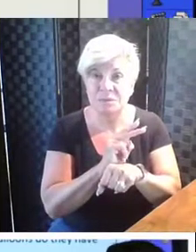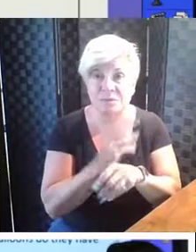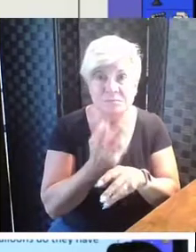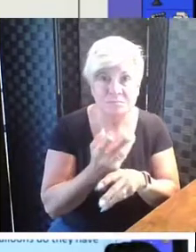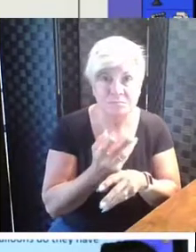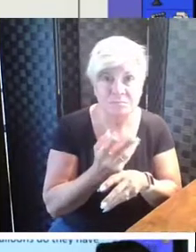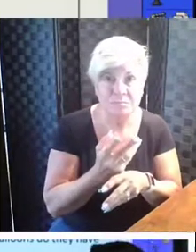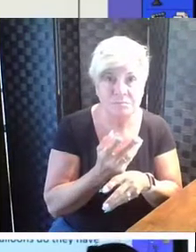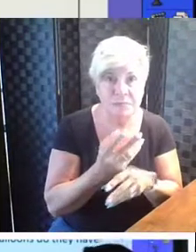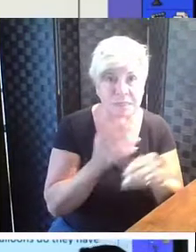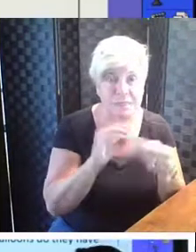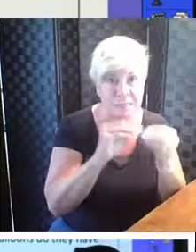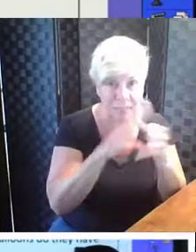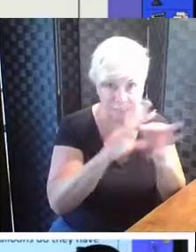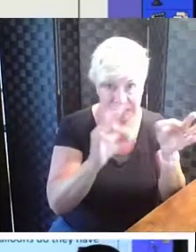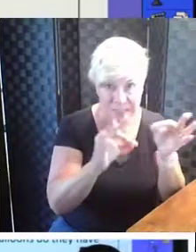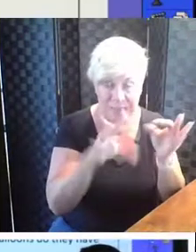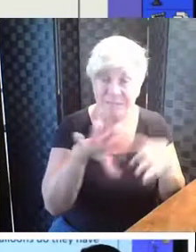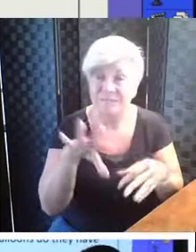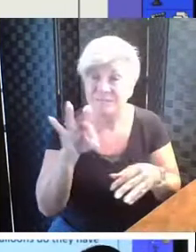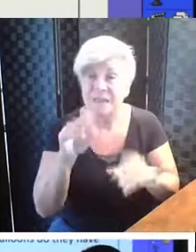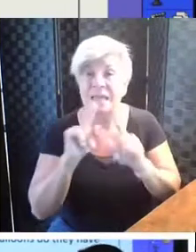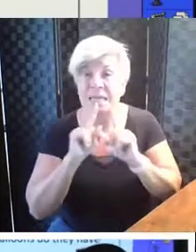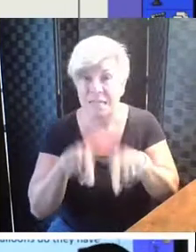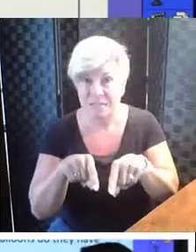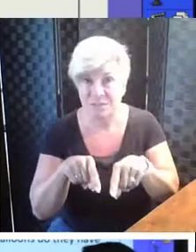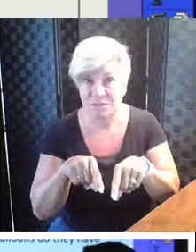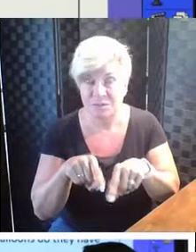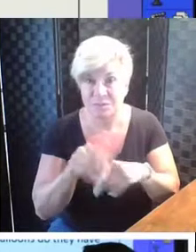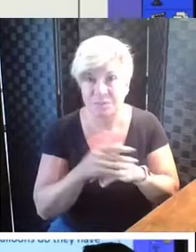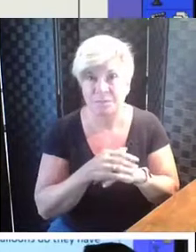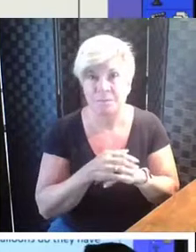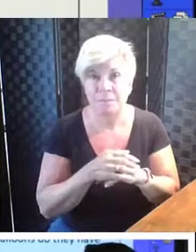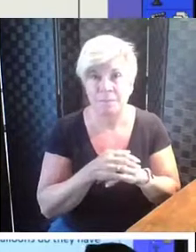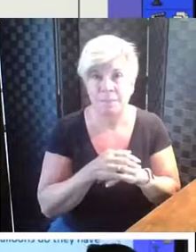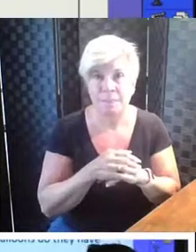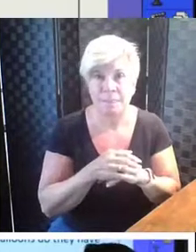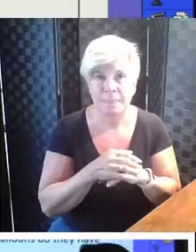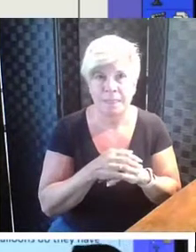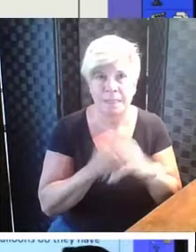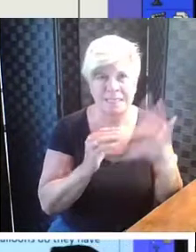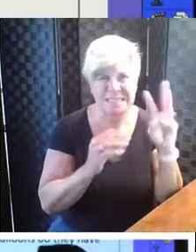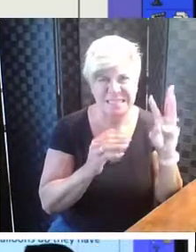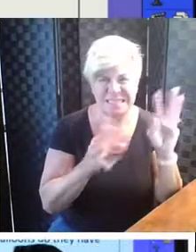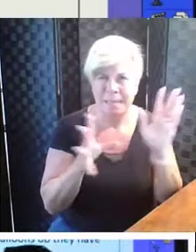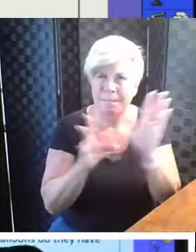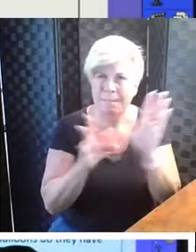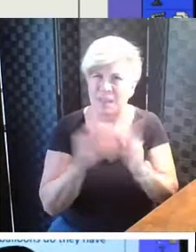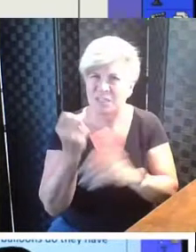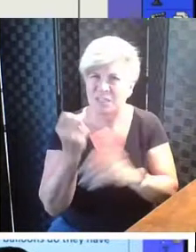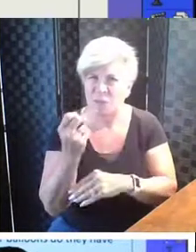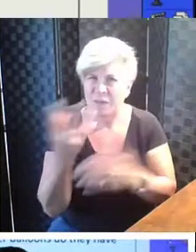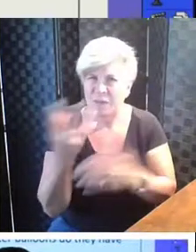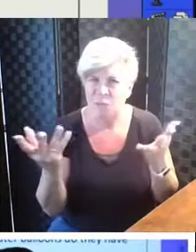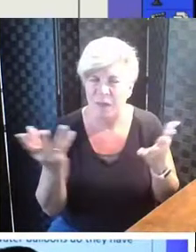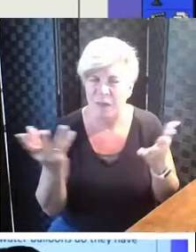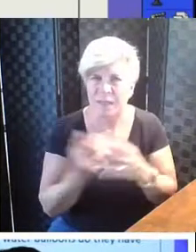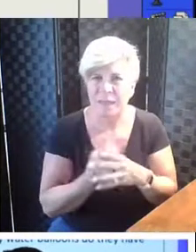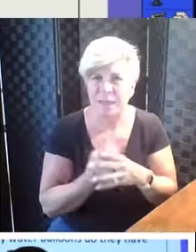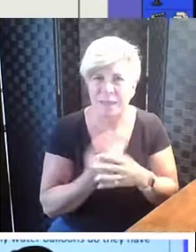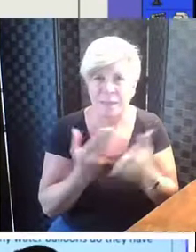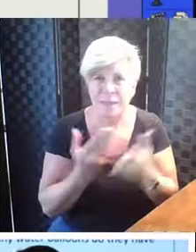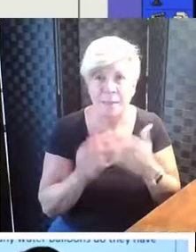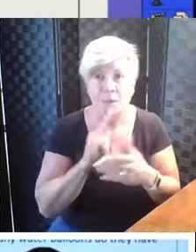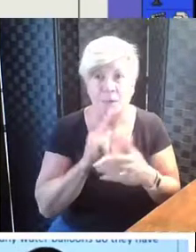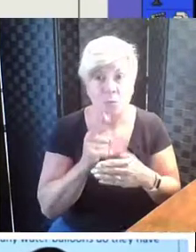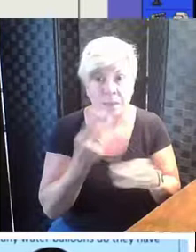our equation to find our answer. Okay, so what is 6 plus 12? Well, you may